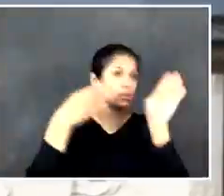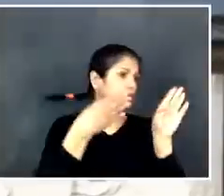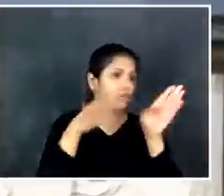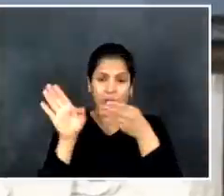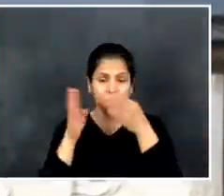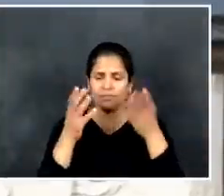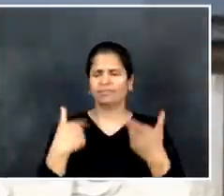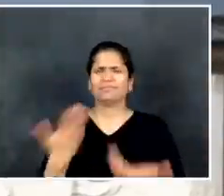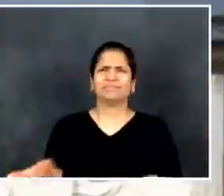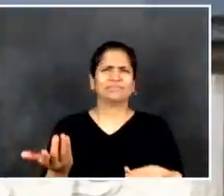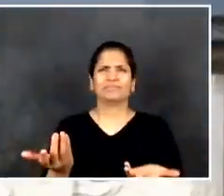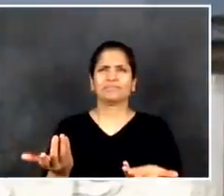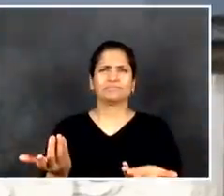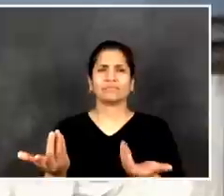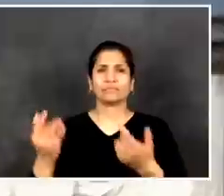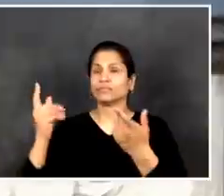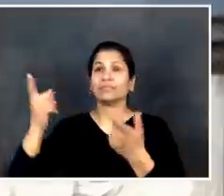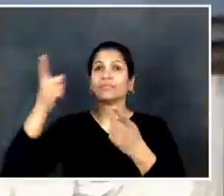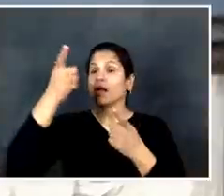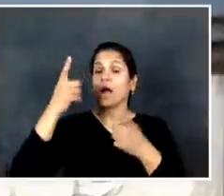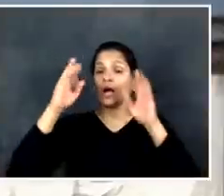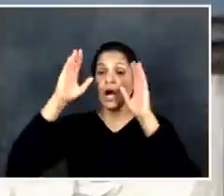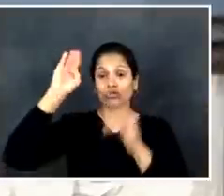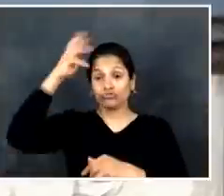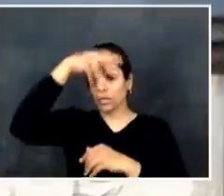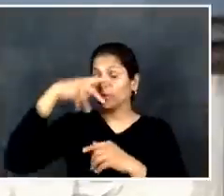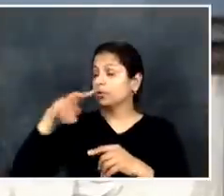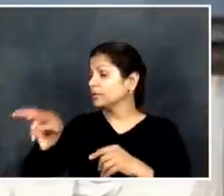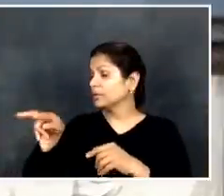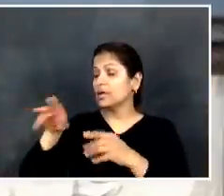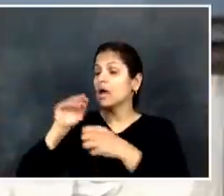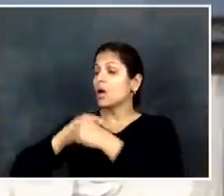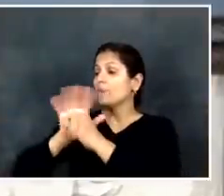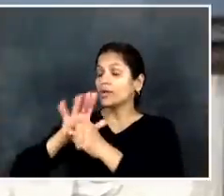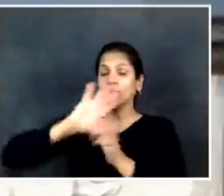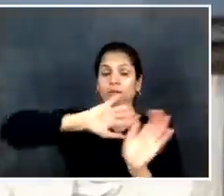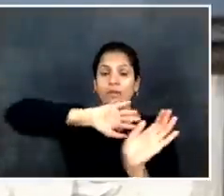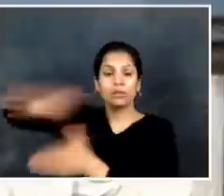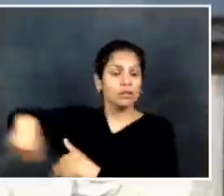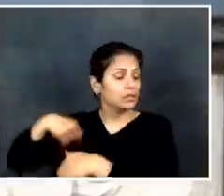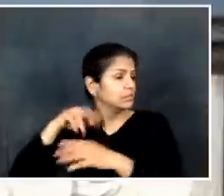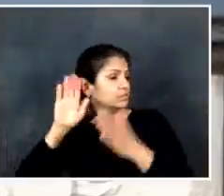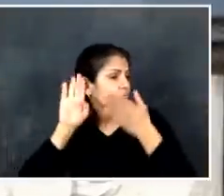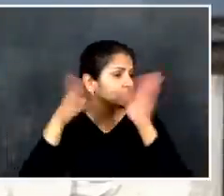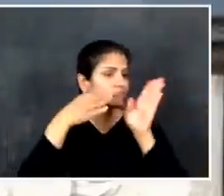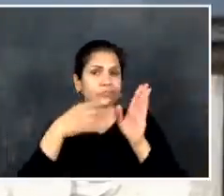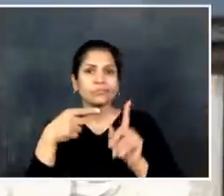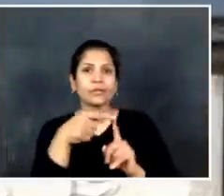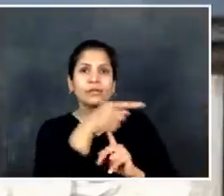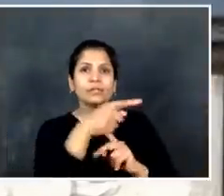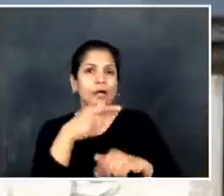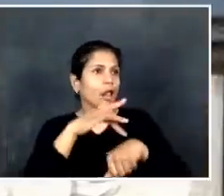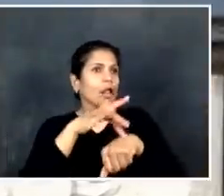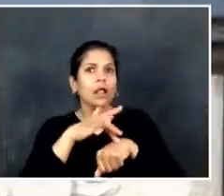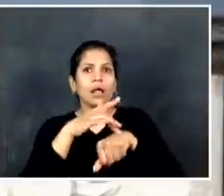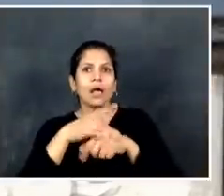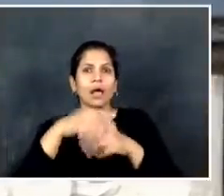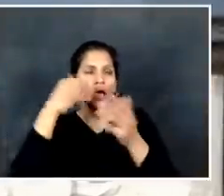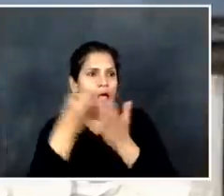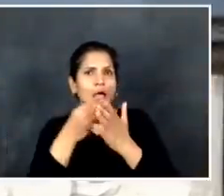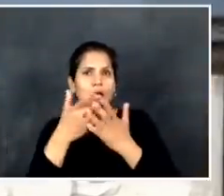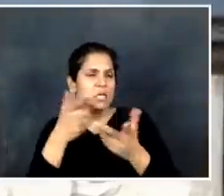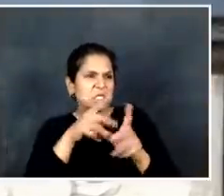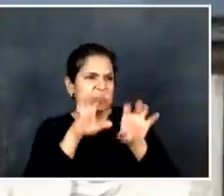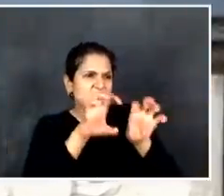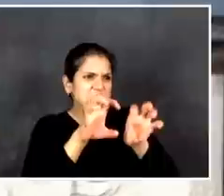that ever happened. This is his go-to when he's in trouble. So that's why I think it's motivating it. To the bigger issue, I respect any